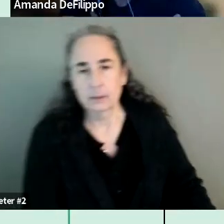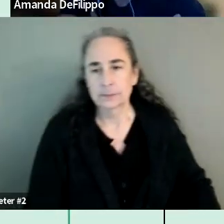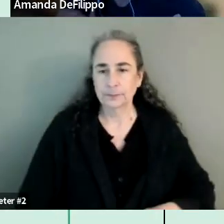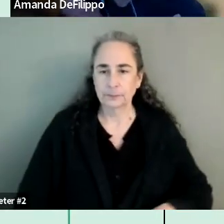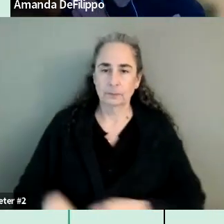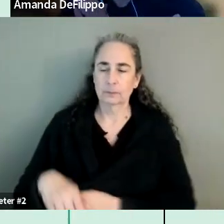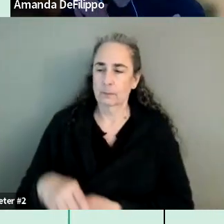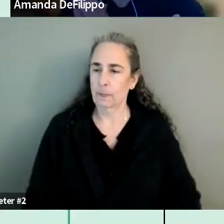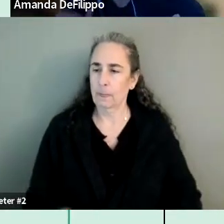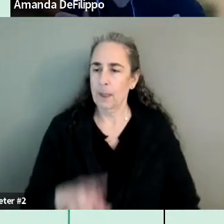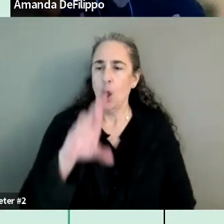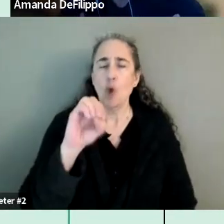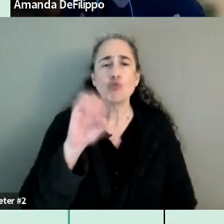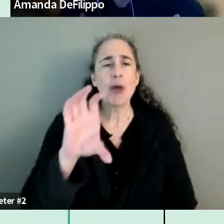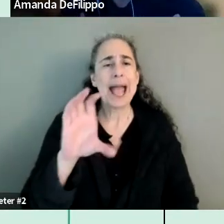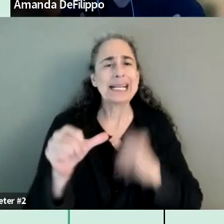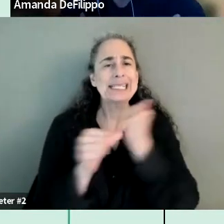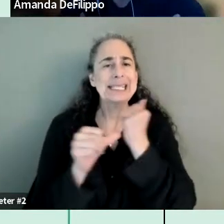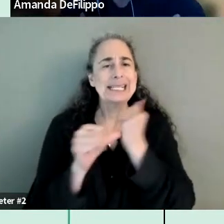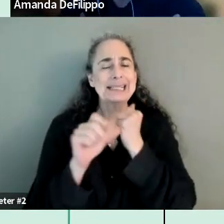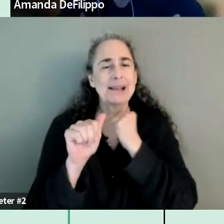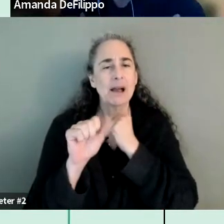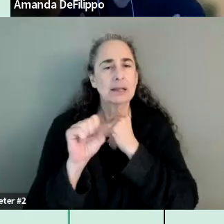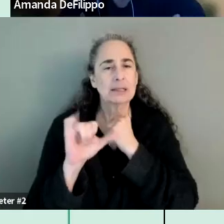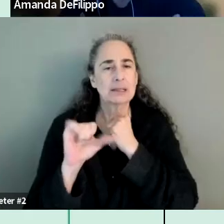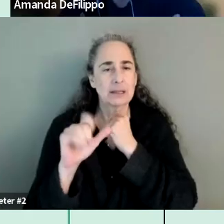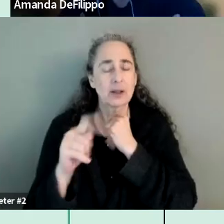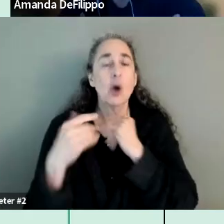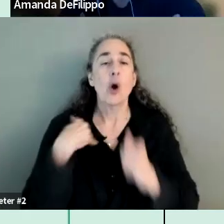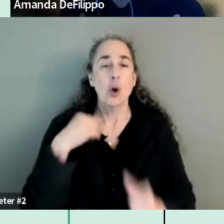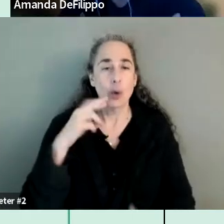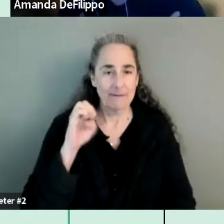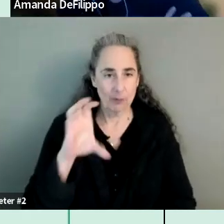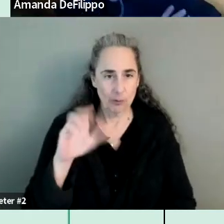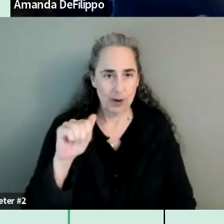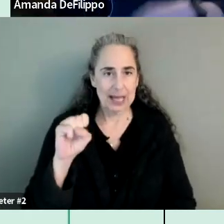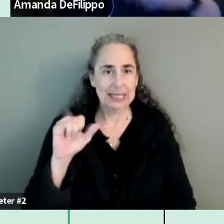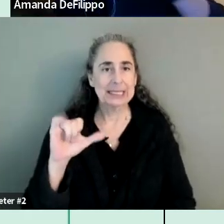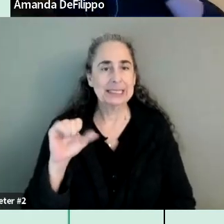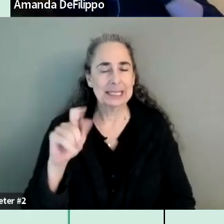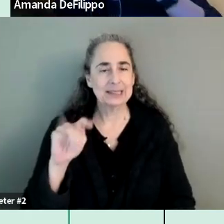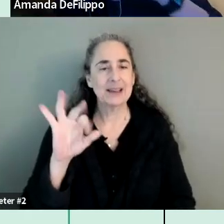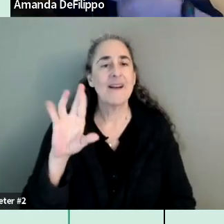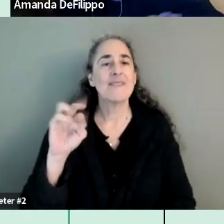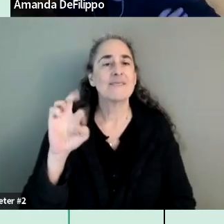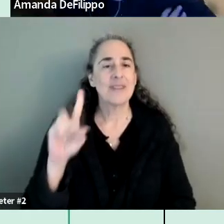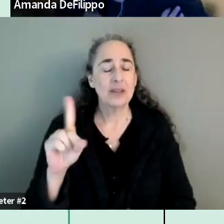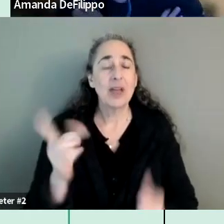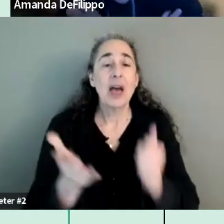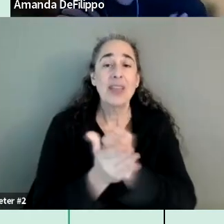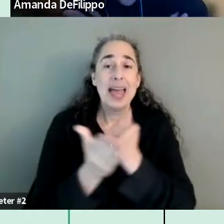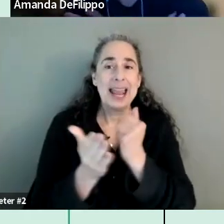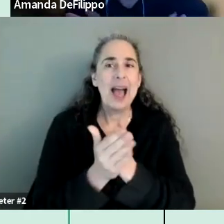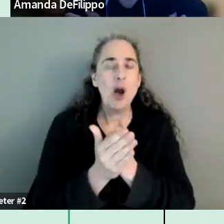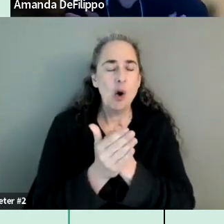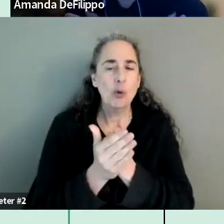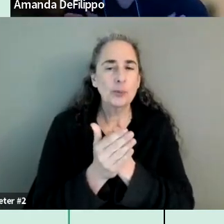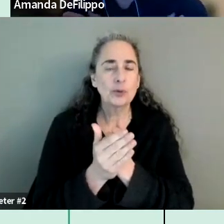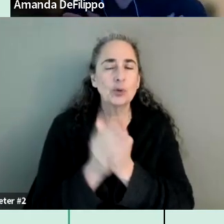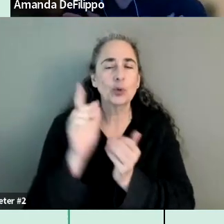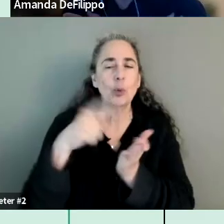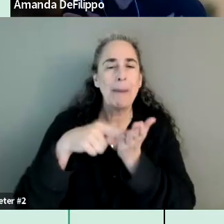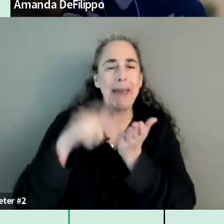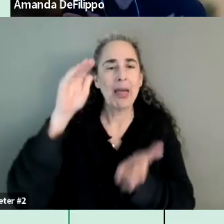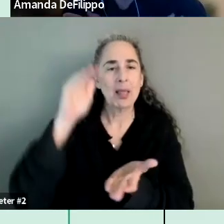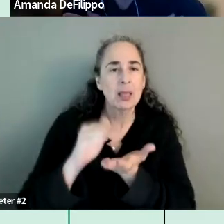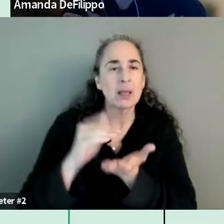Rec Assist, we do have a Rec Assist fund, which helps offset the cost for those families that are